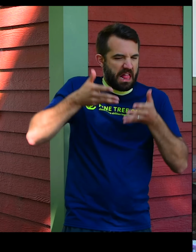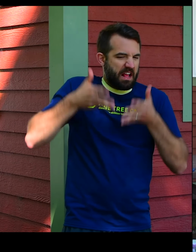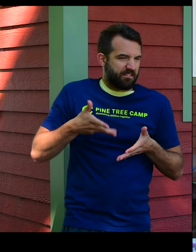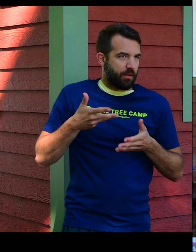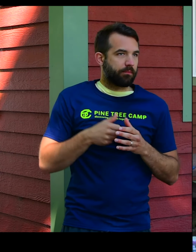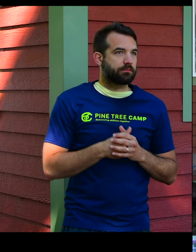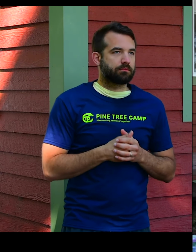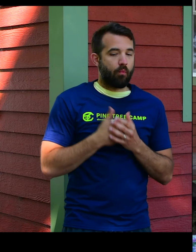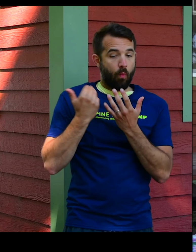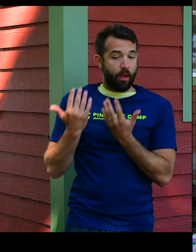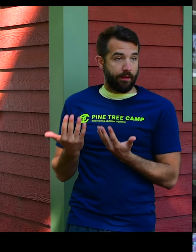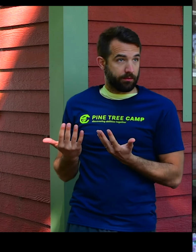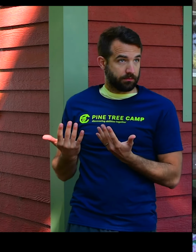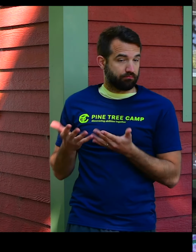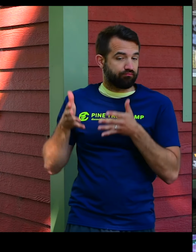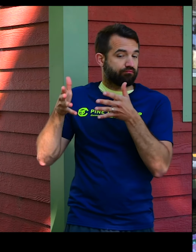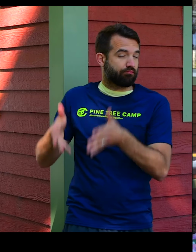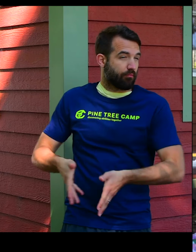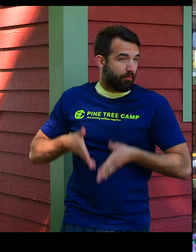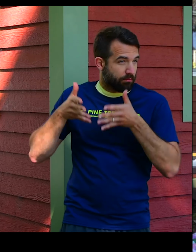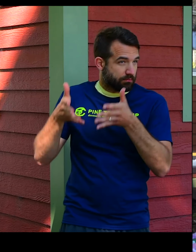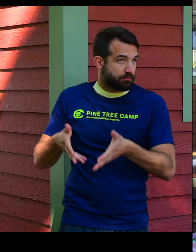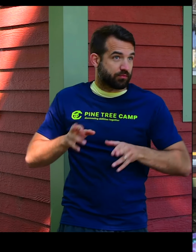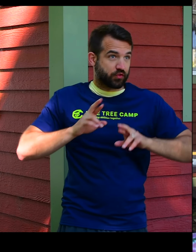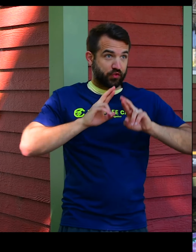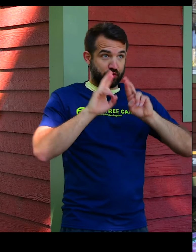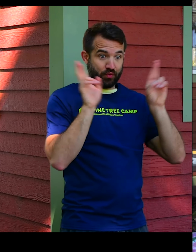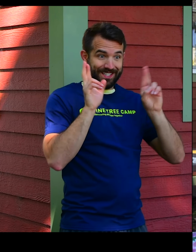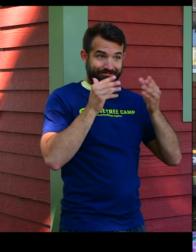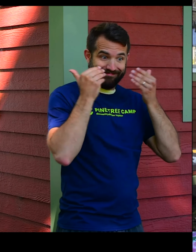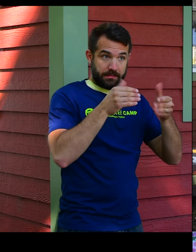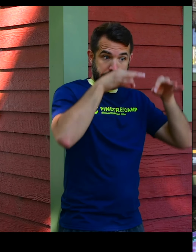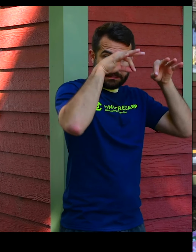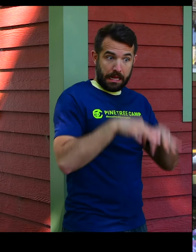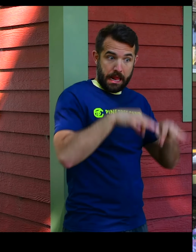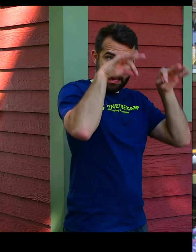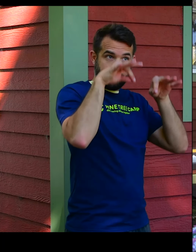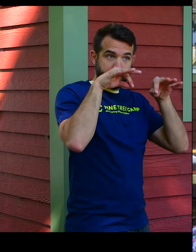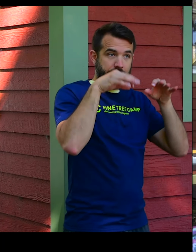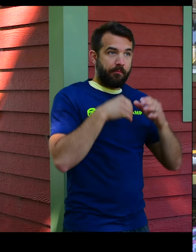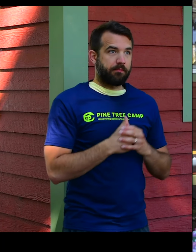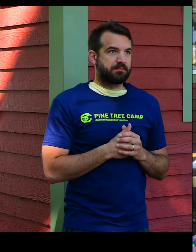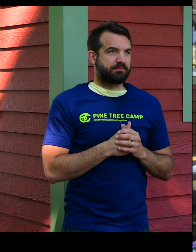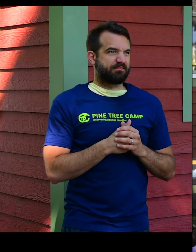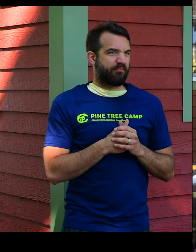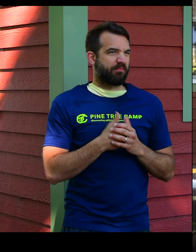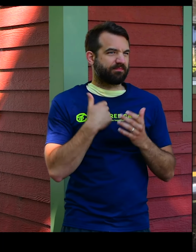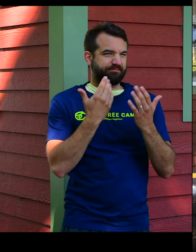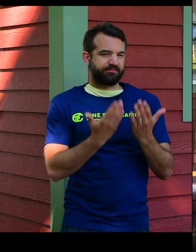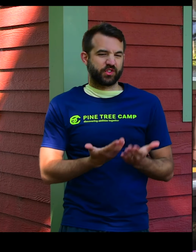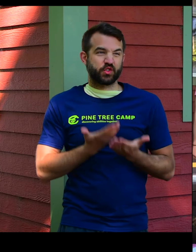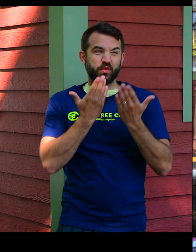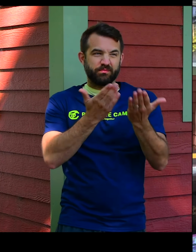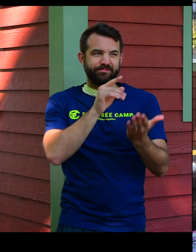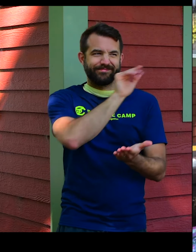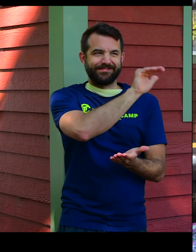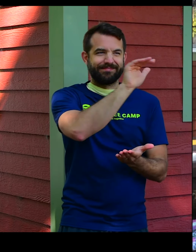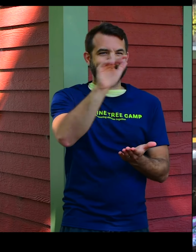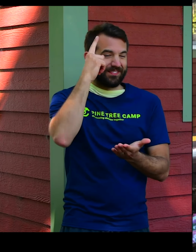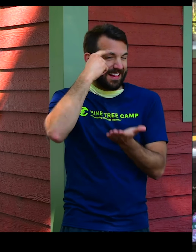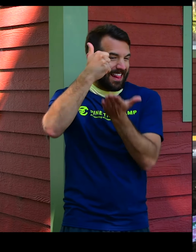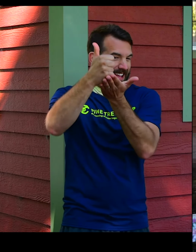this to sit, you can move on to preparing your dye bottle. For this, I recommend asking for some assistance, as this can